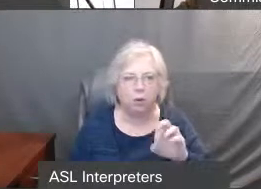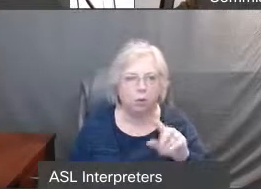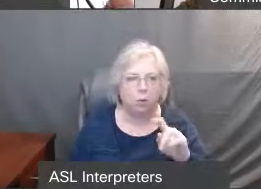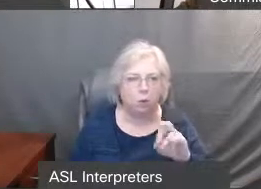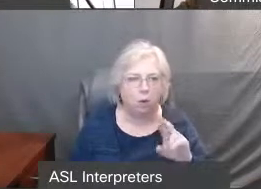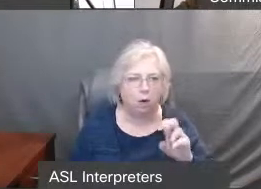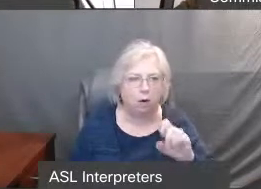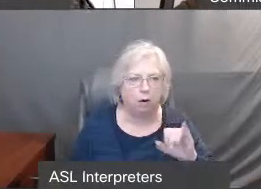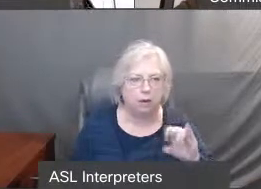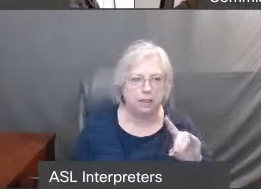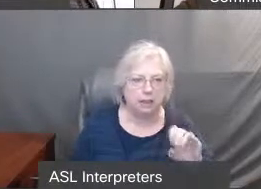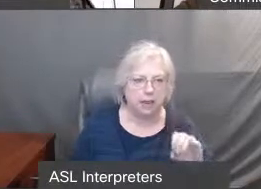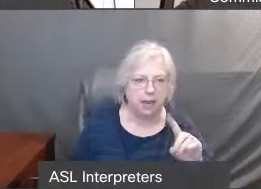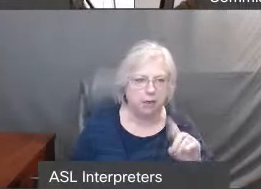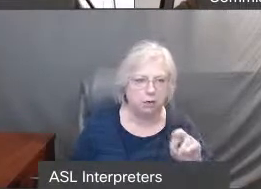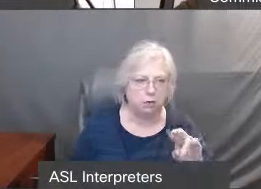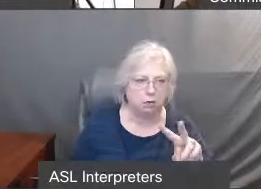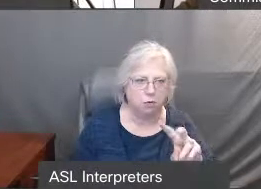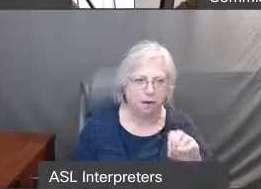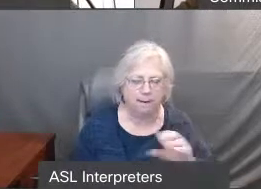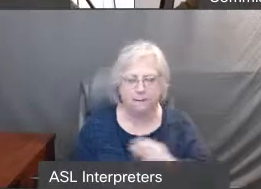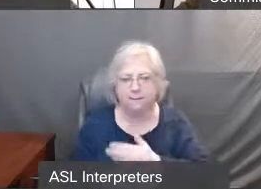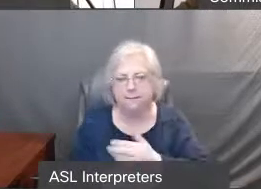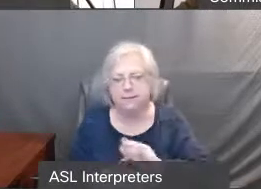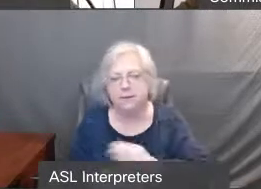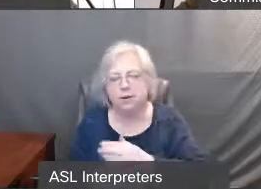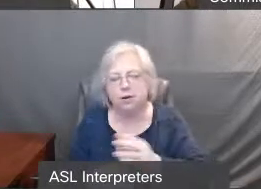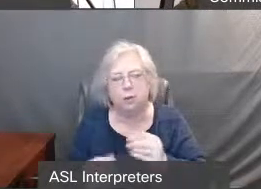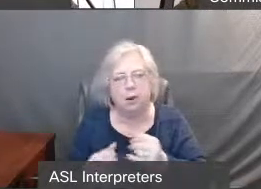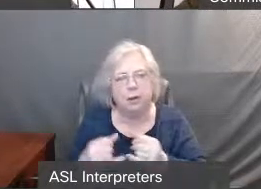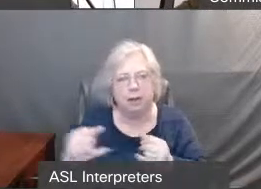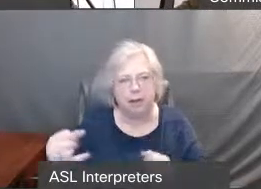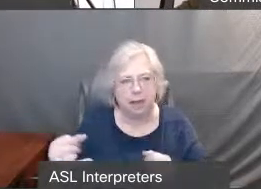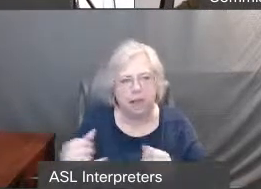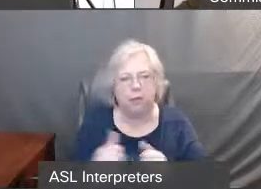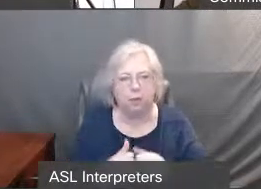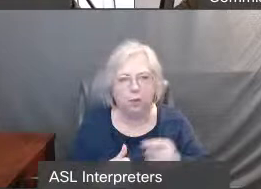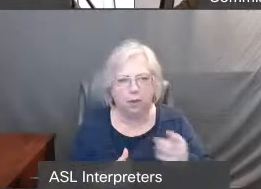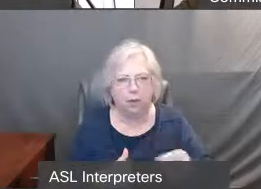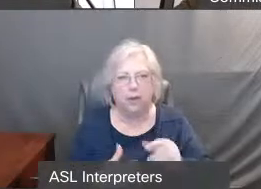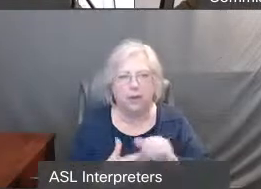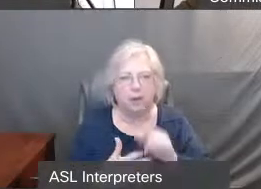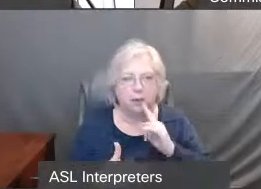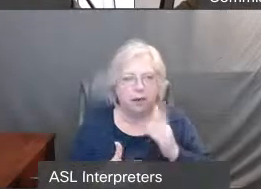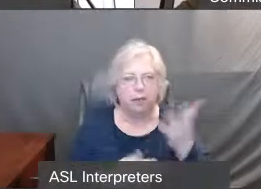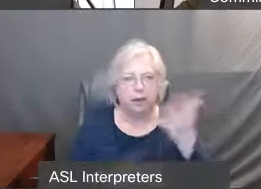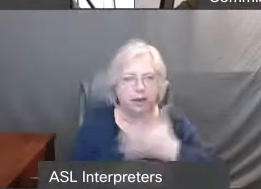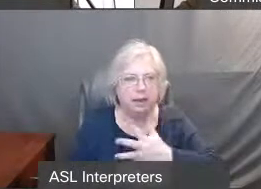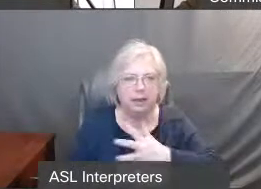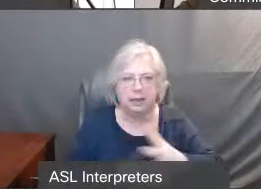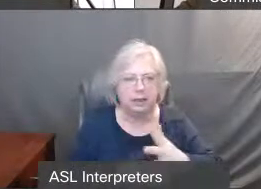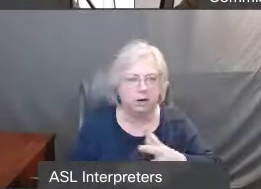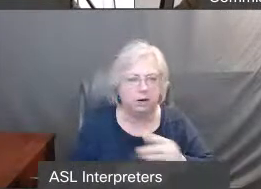which shares a property line with the R2 residential zone property that would be cleared and filled under this advanced grading